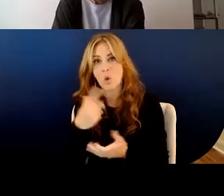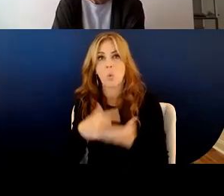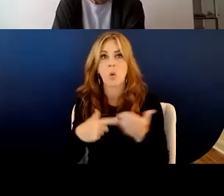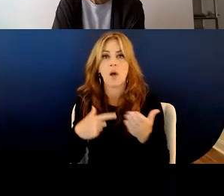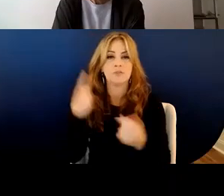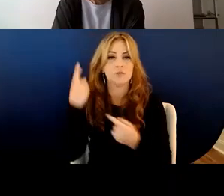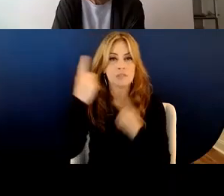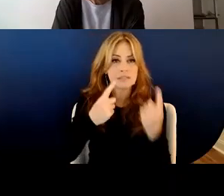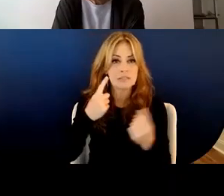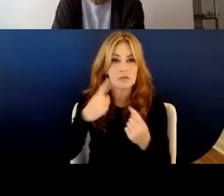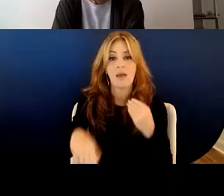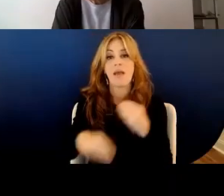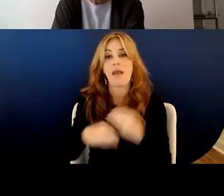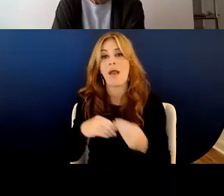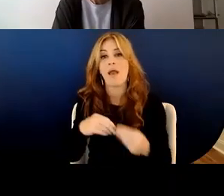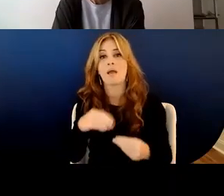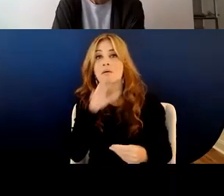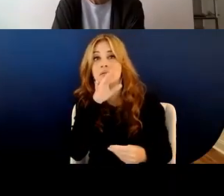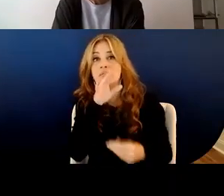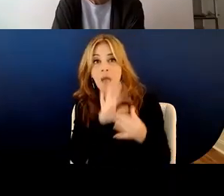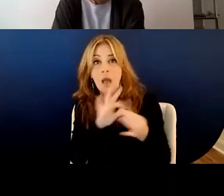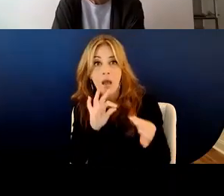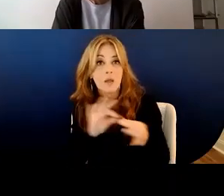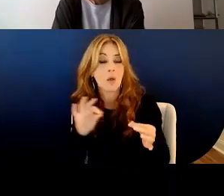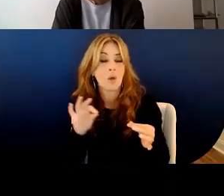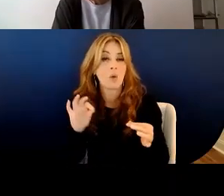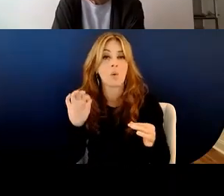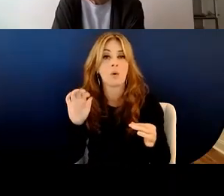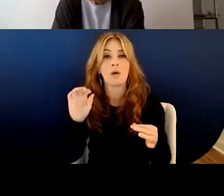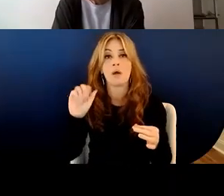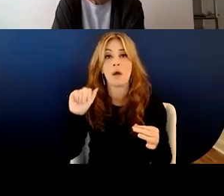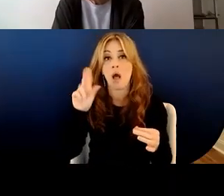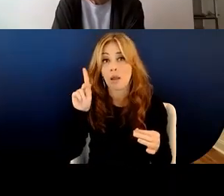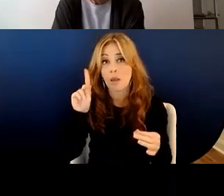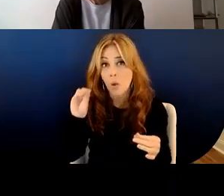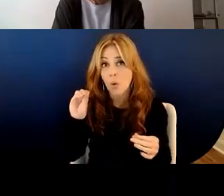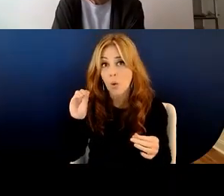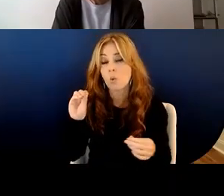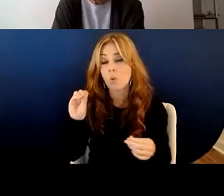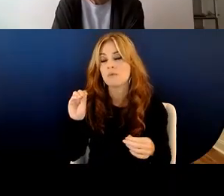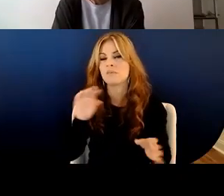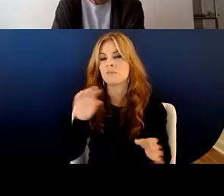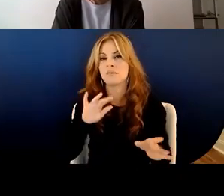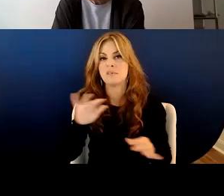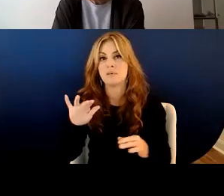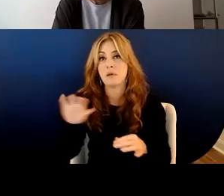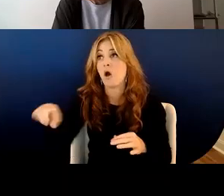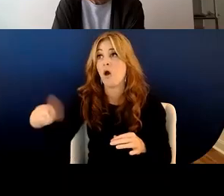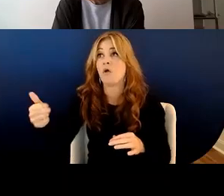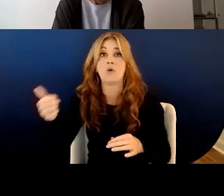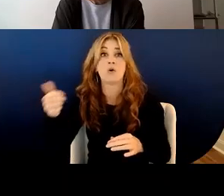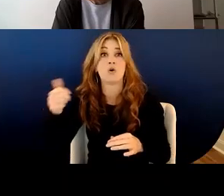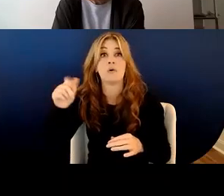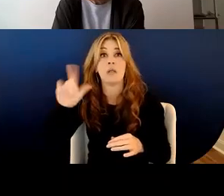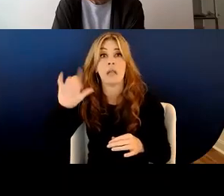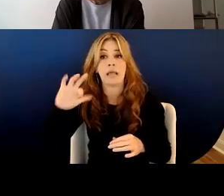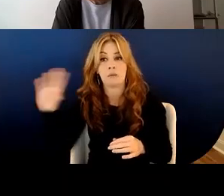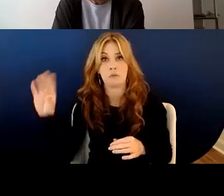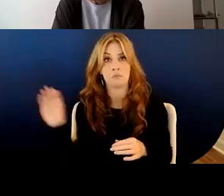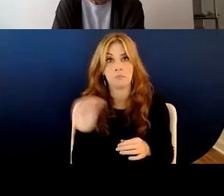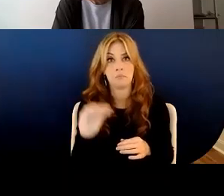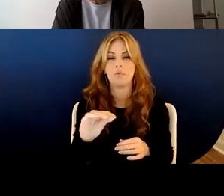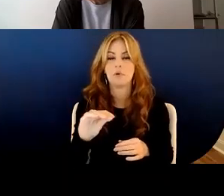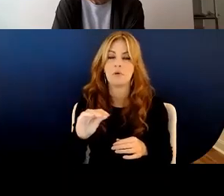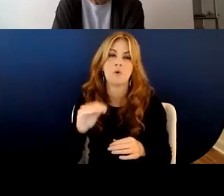audio files, narrations, external links, and so on. So that's